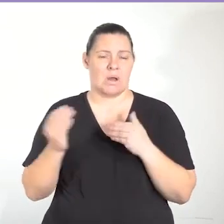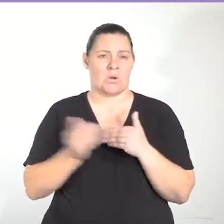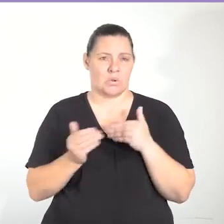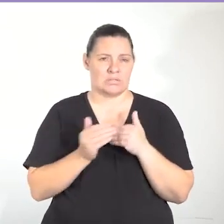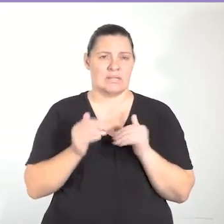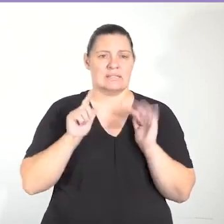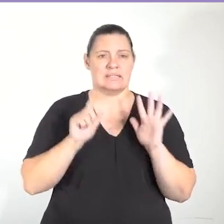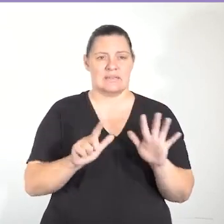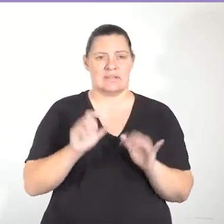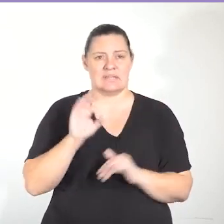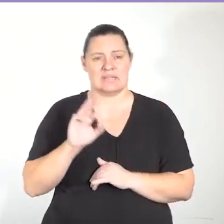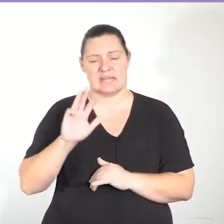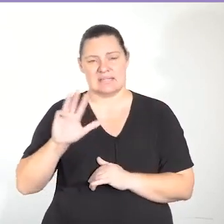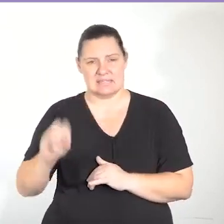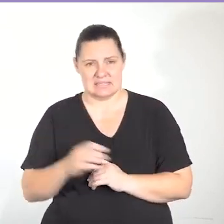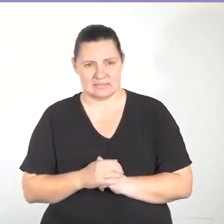very close to